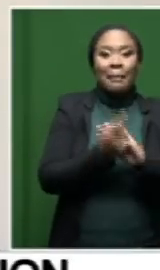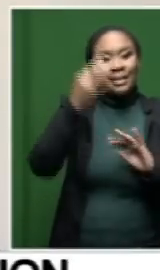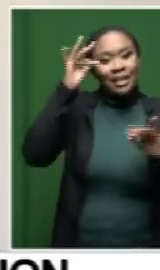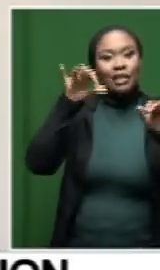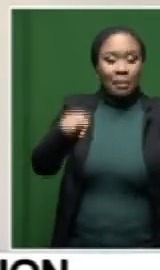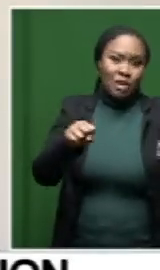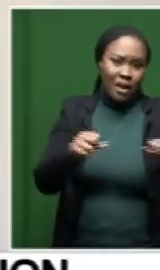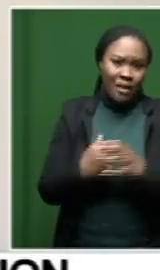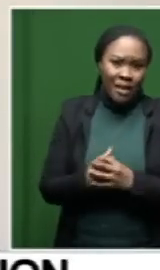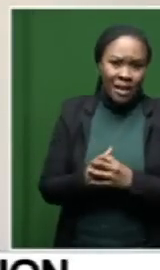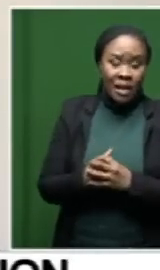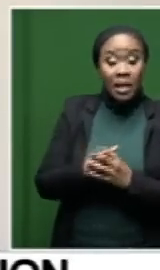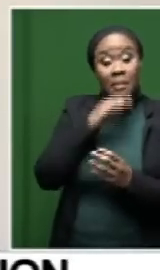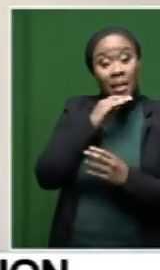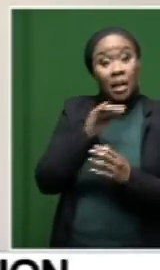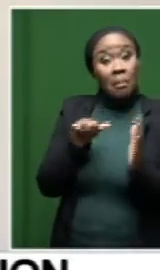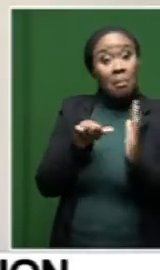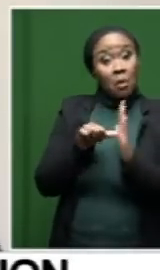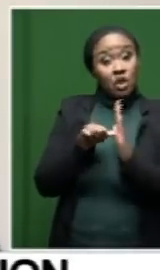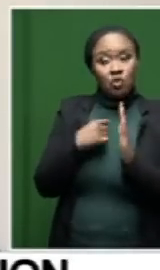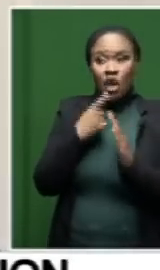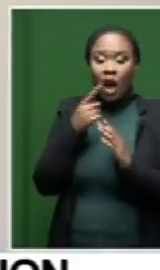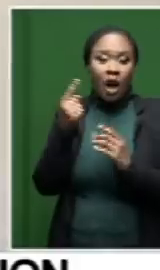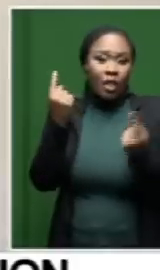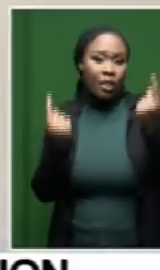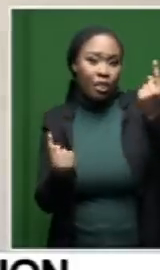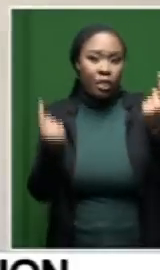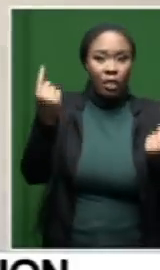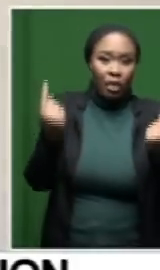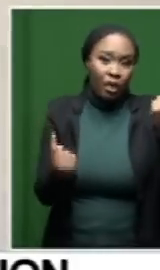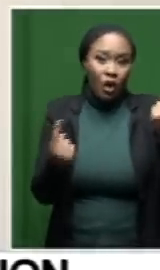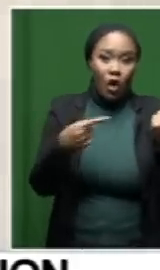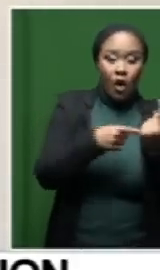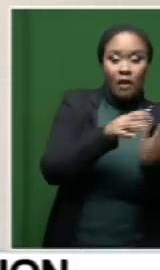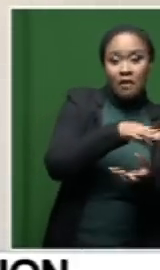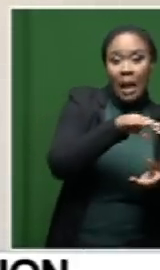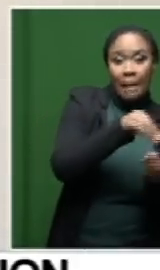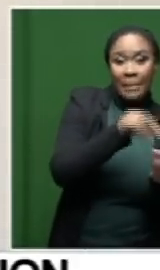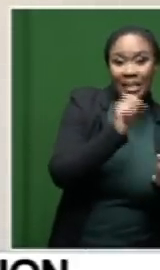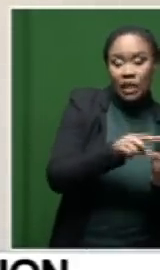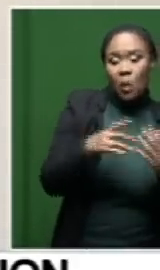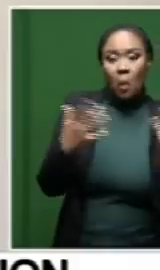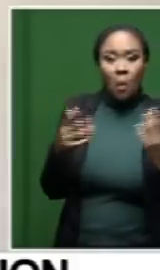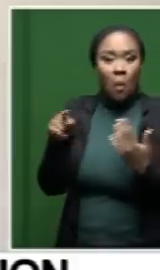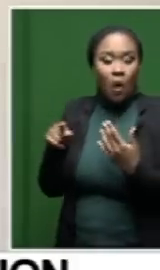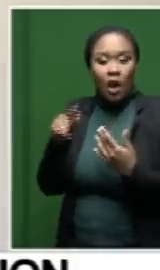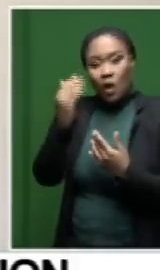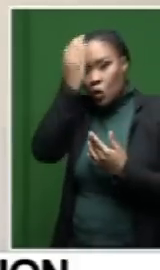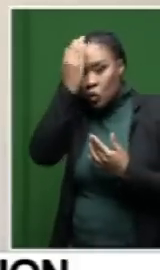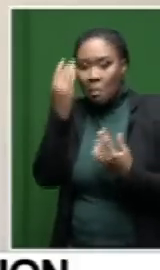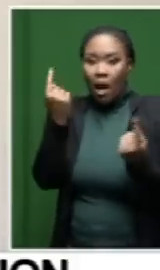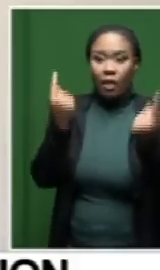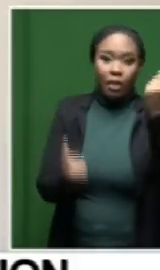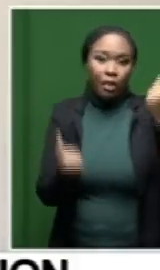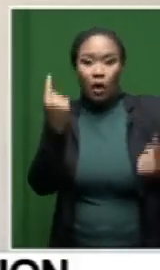lesson, if we try to individualize this and say, well, it was Mr. Zuma, and say, well, it was the Guptas, it was perhaps Mr.